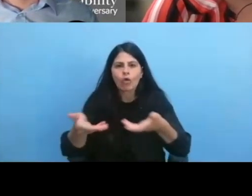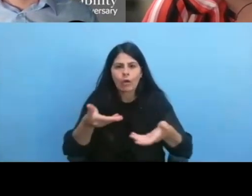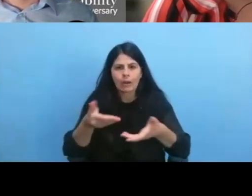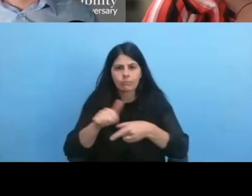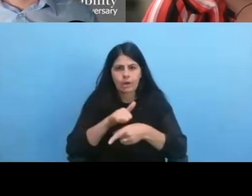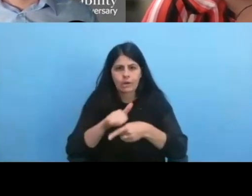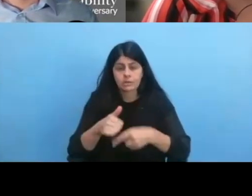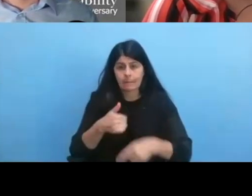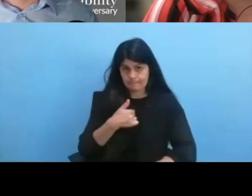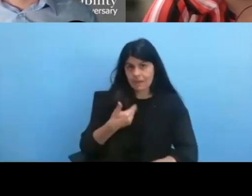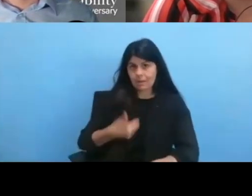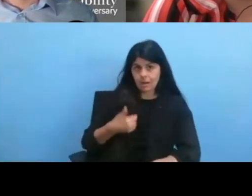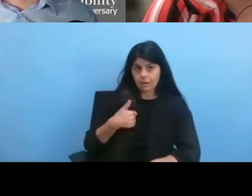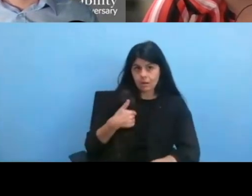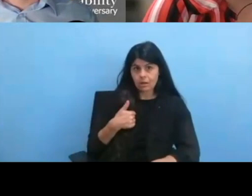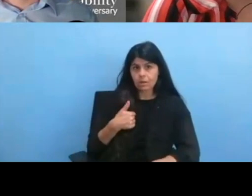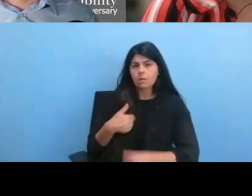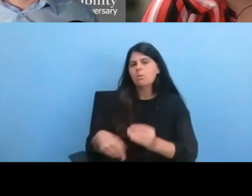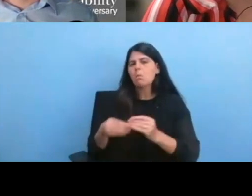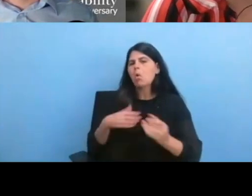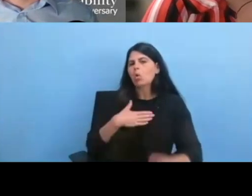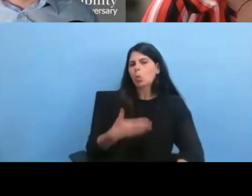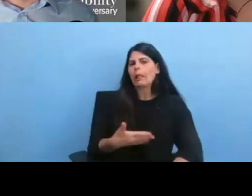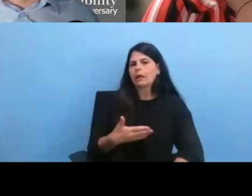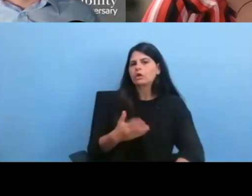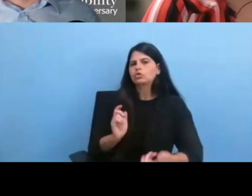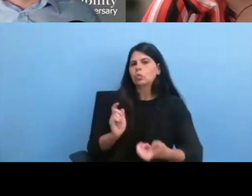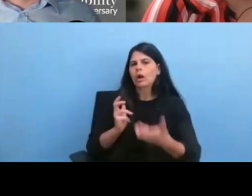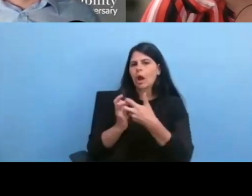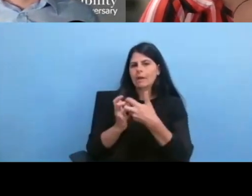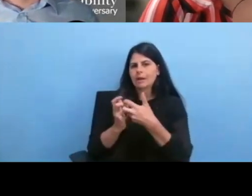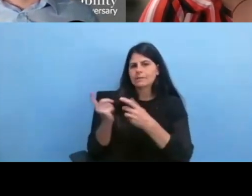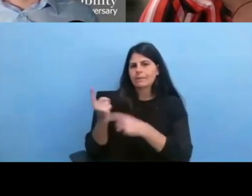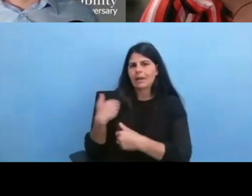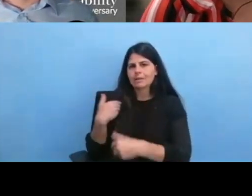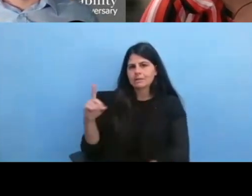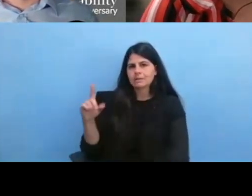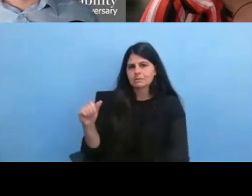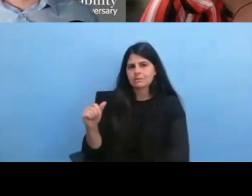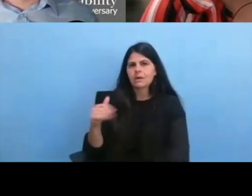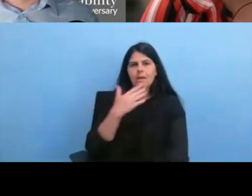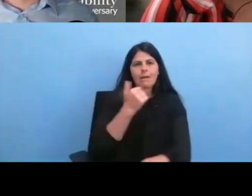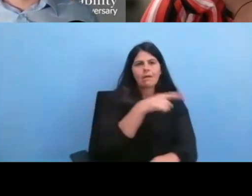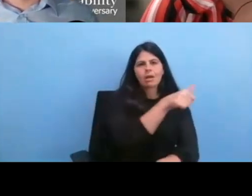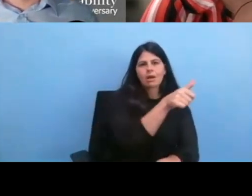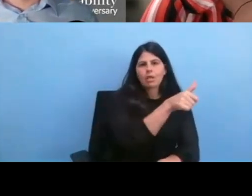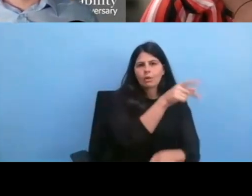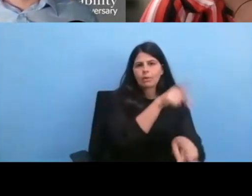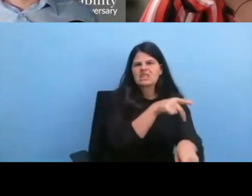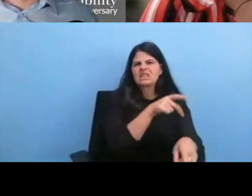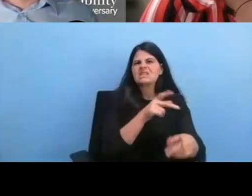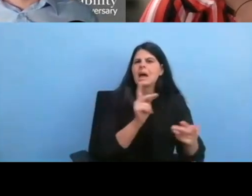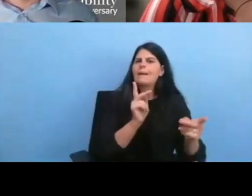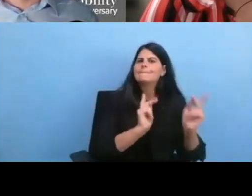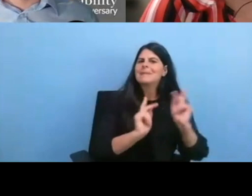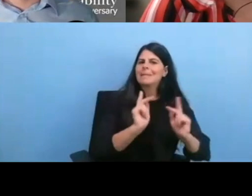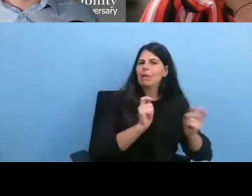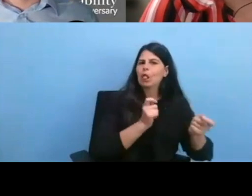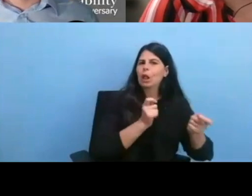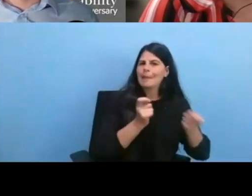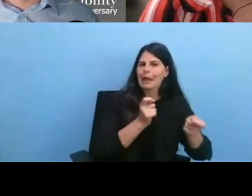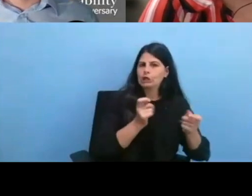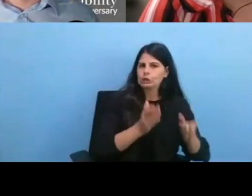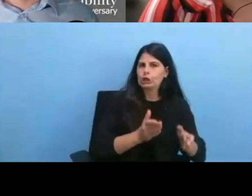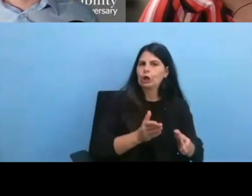someone with a disability as someone who is a people manager and who makes hiring decisions than people who